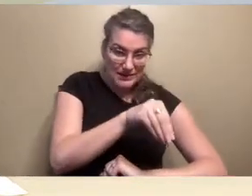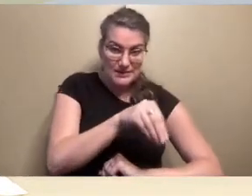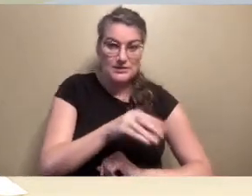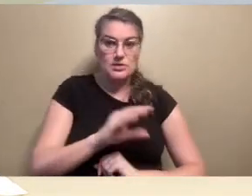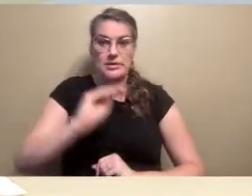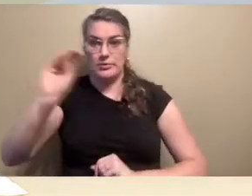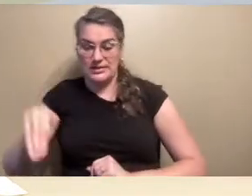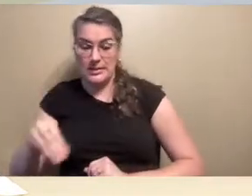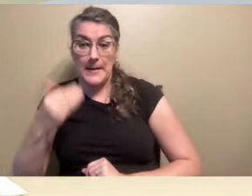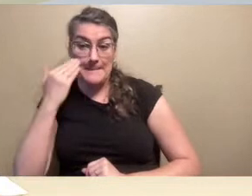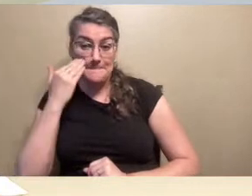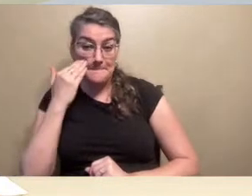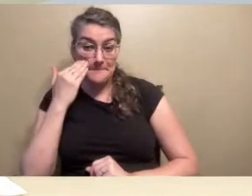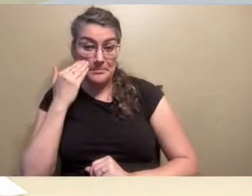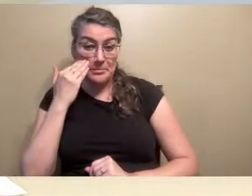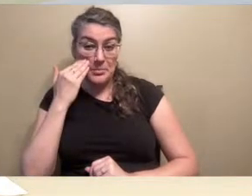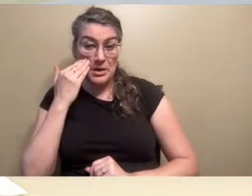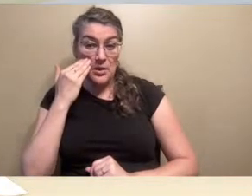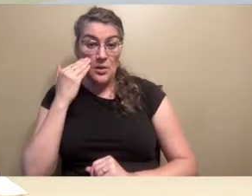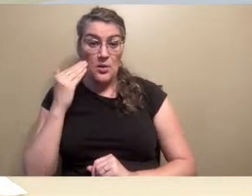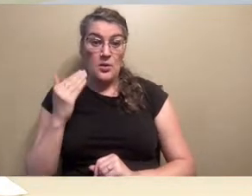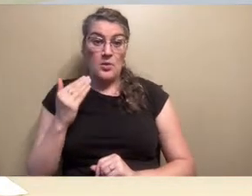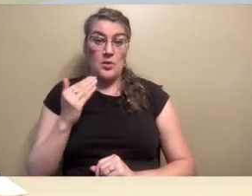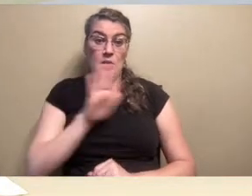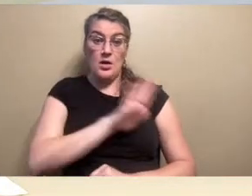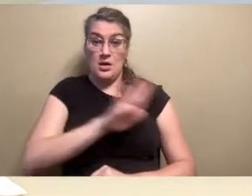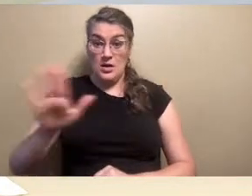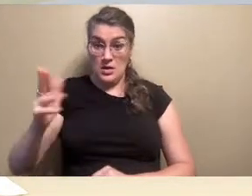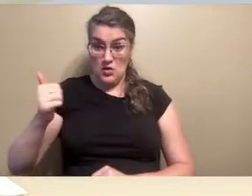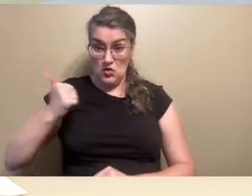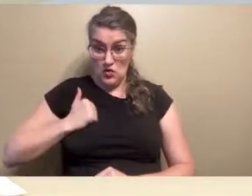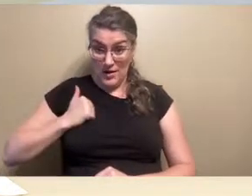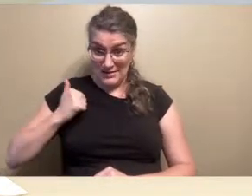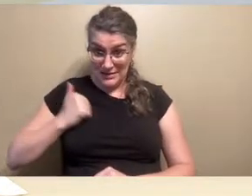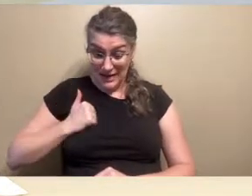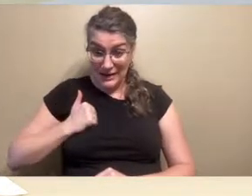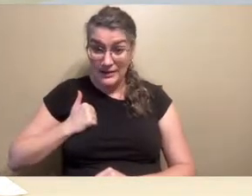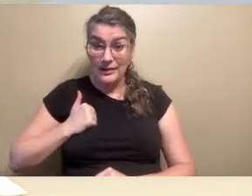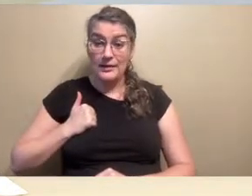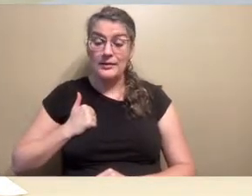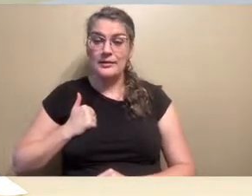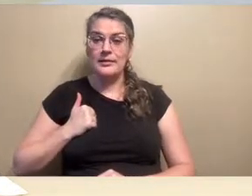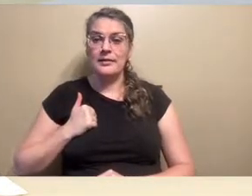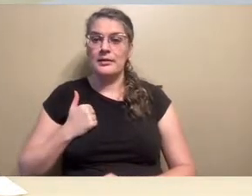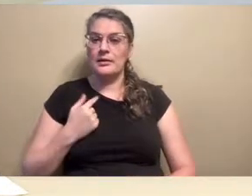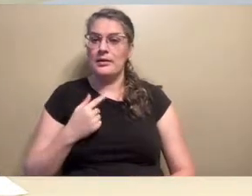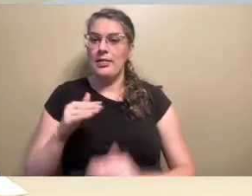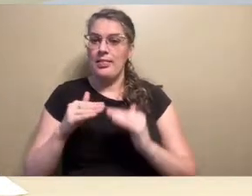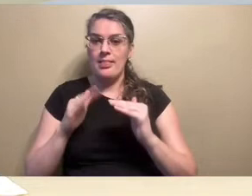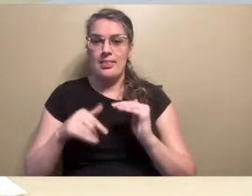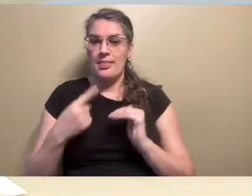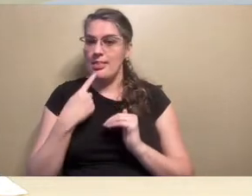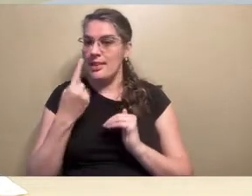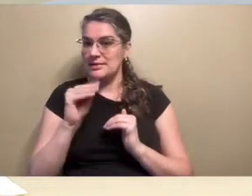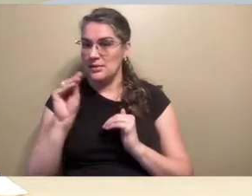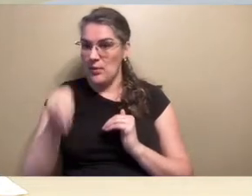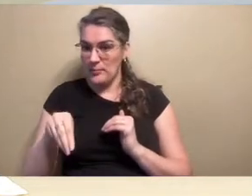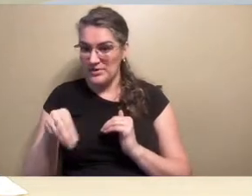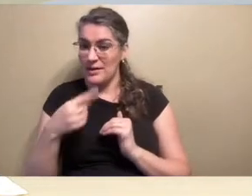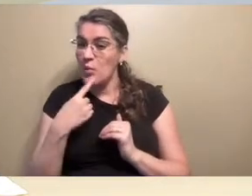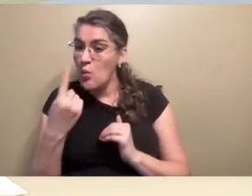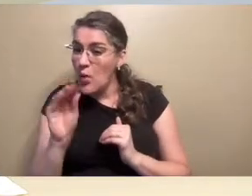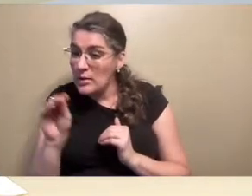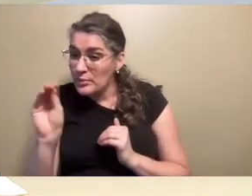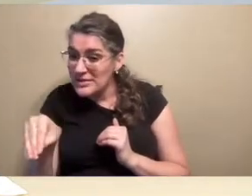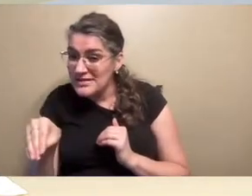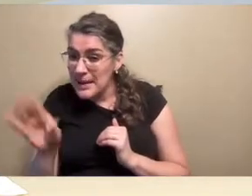1% or less than 1% nationally have been, of our cases are fully vaccinated. 1% of our